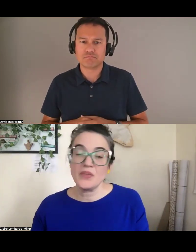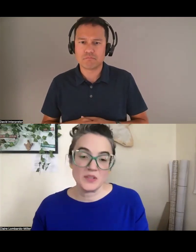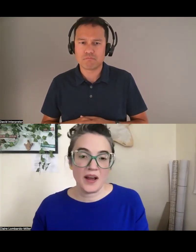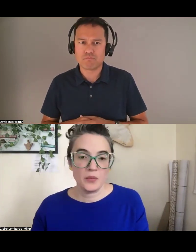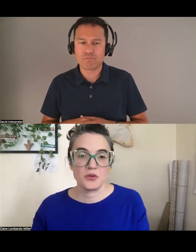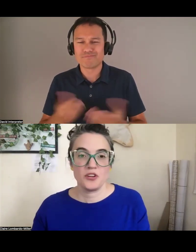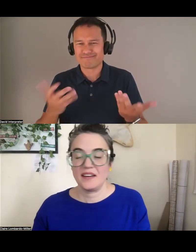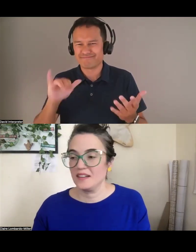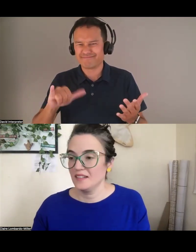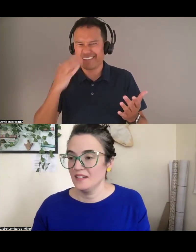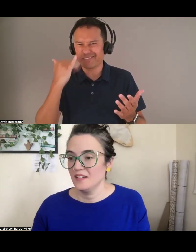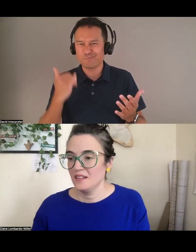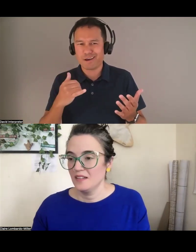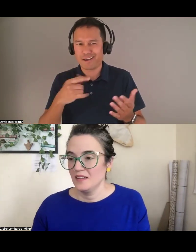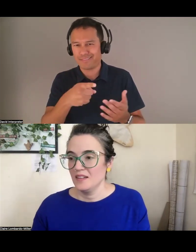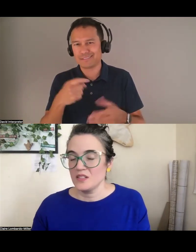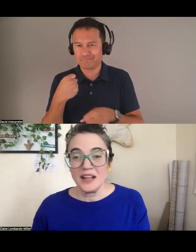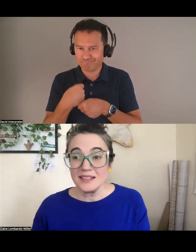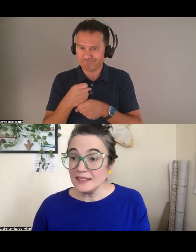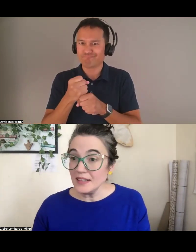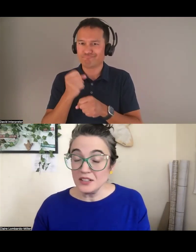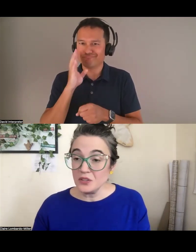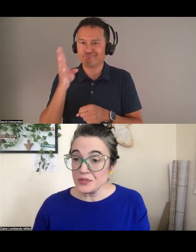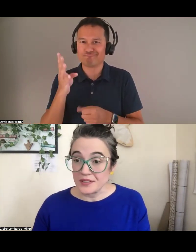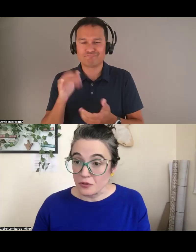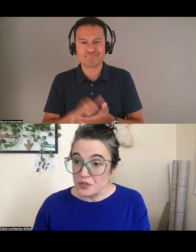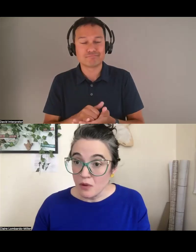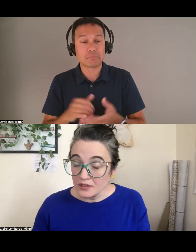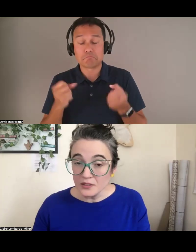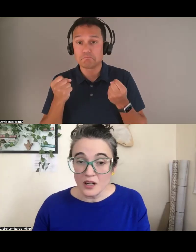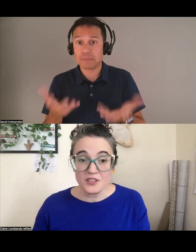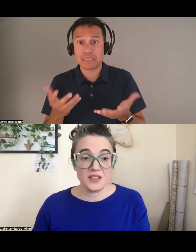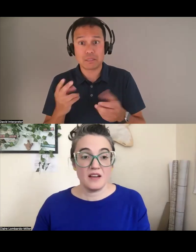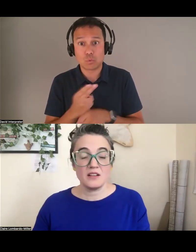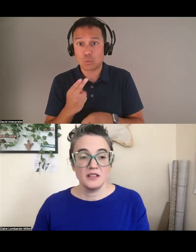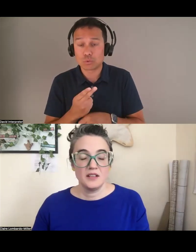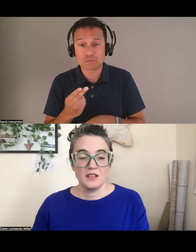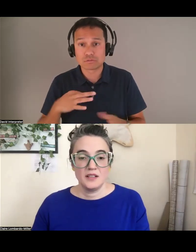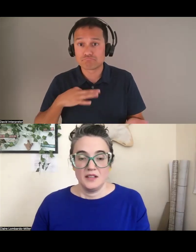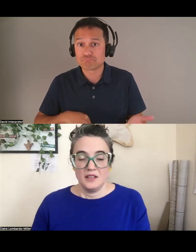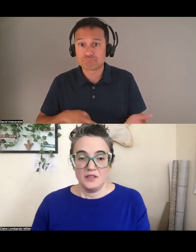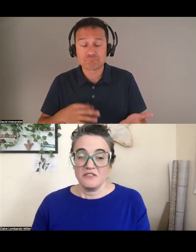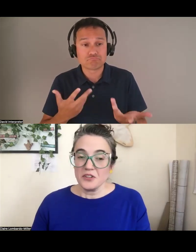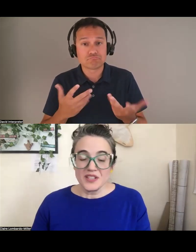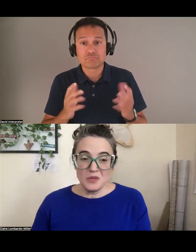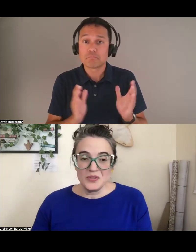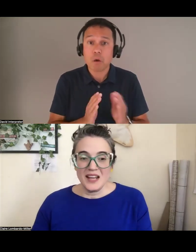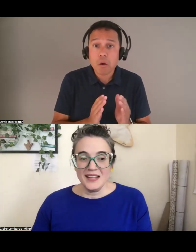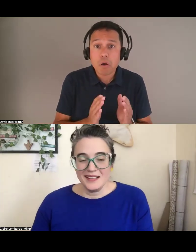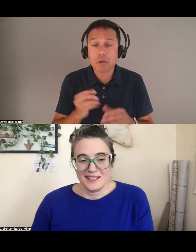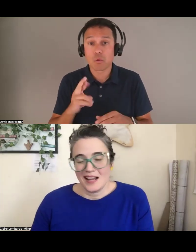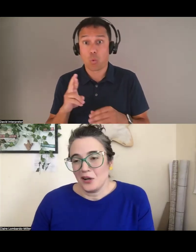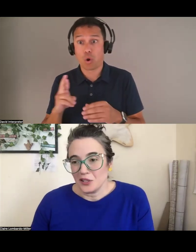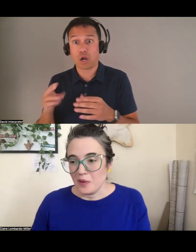So that's why it was created. So it has a litany of uses from small to large scale. The first time you take